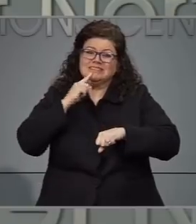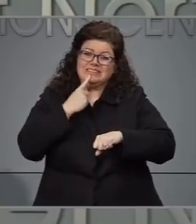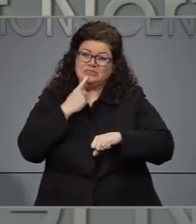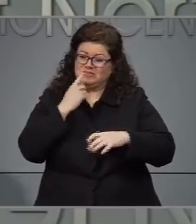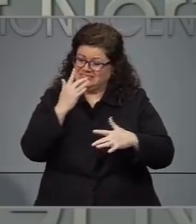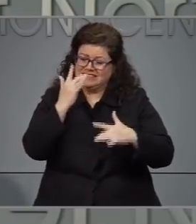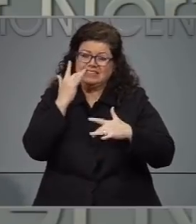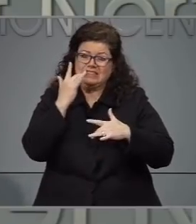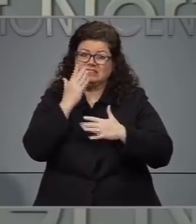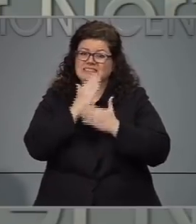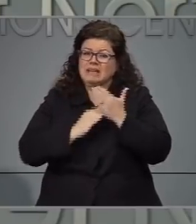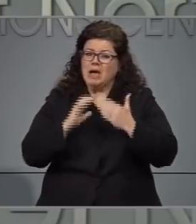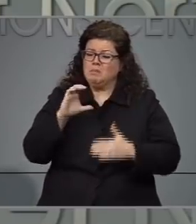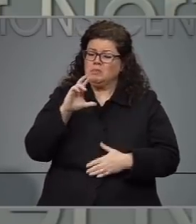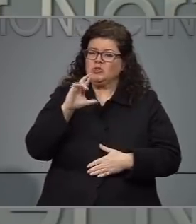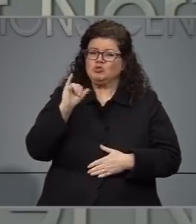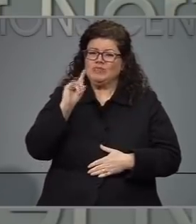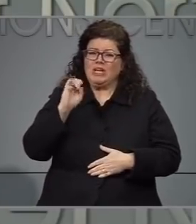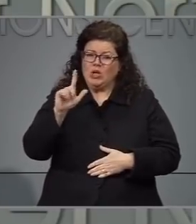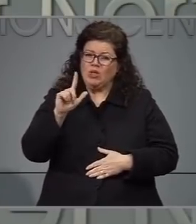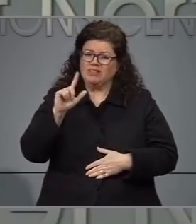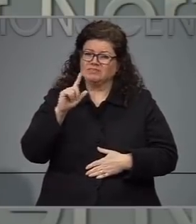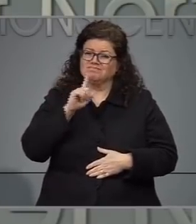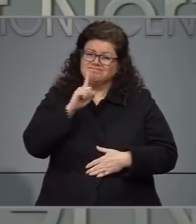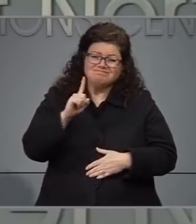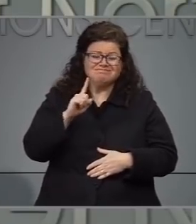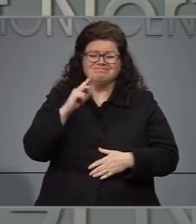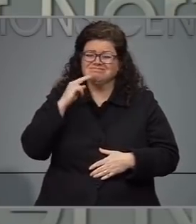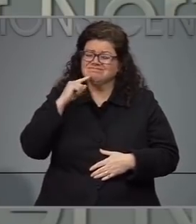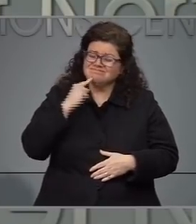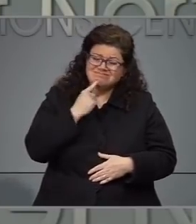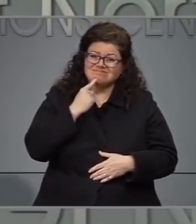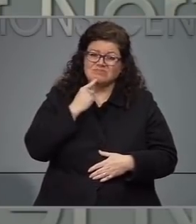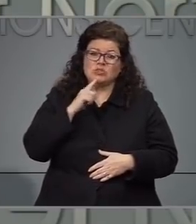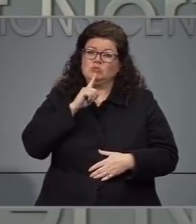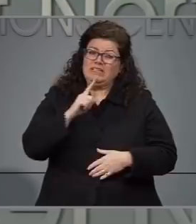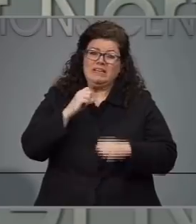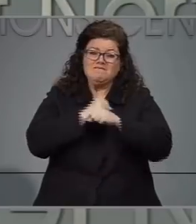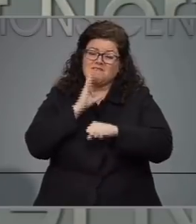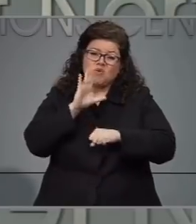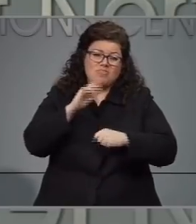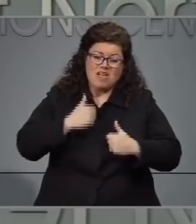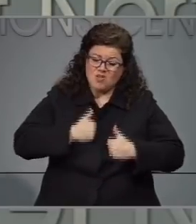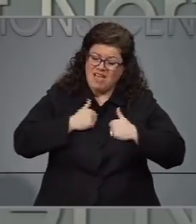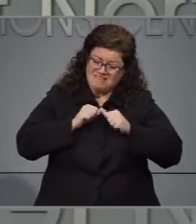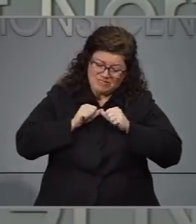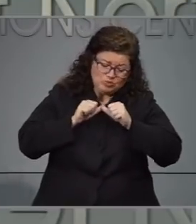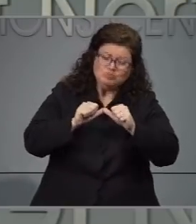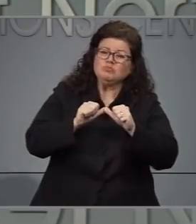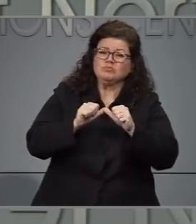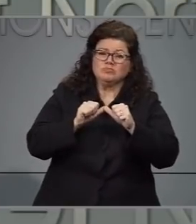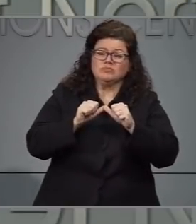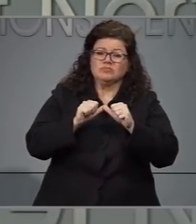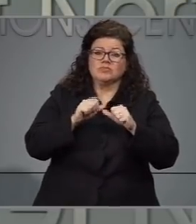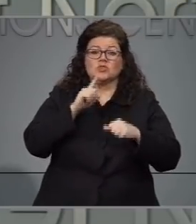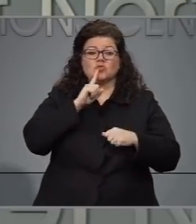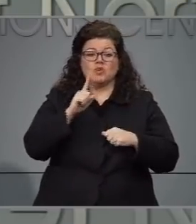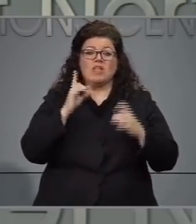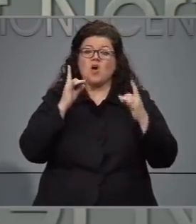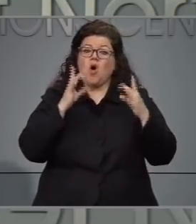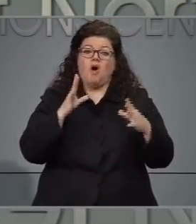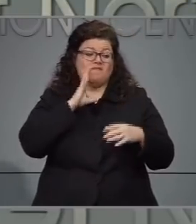some in critical condition. They are fighting for their lives. And it's awful for